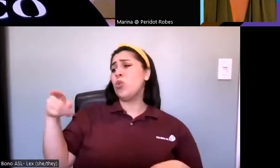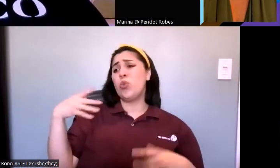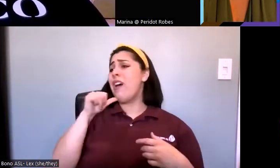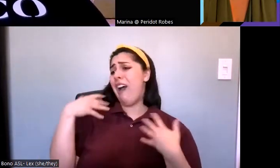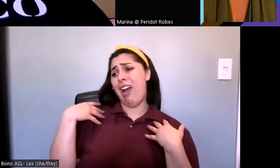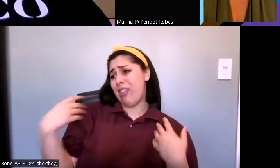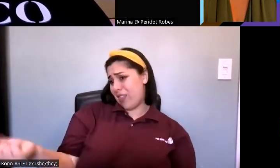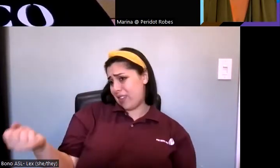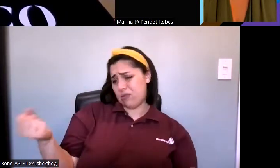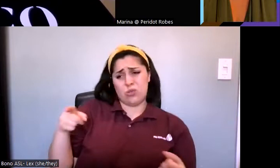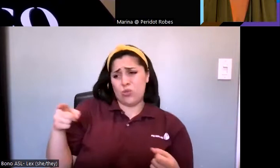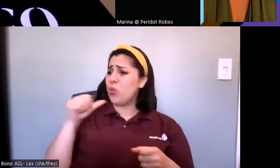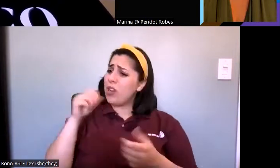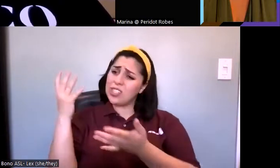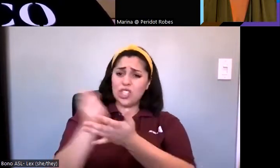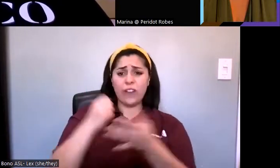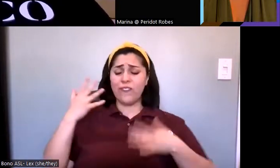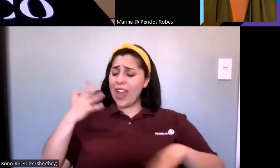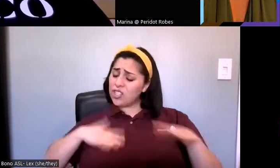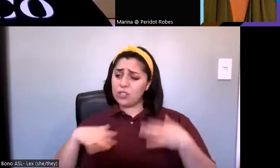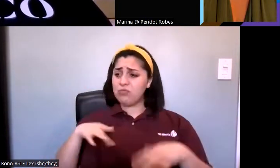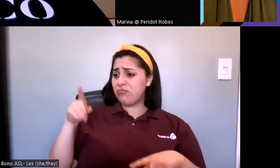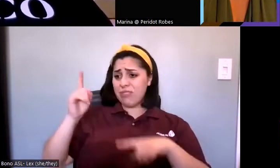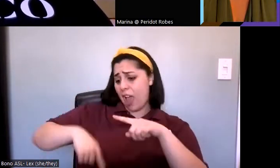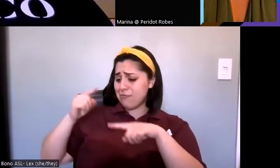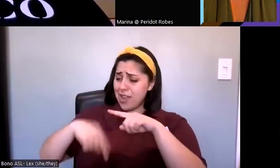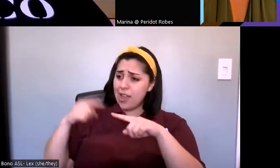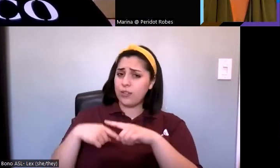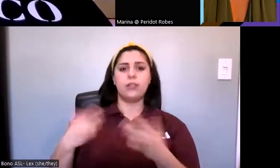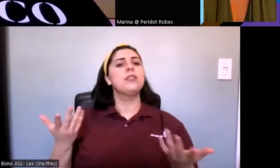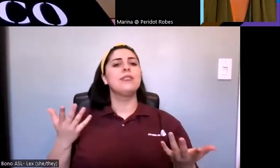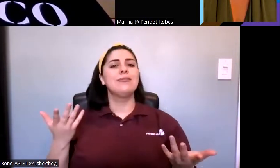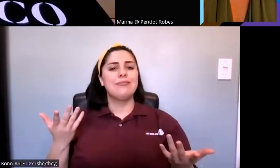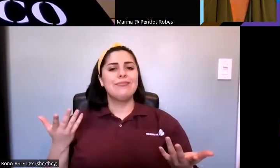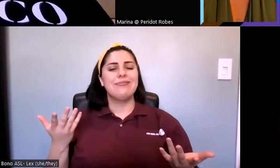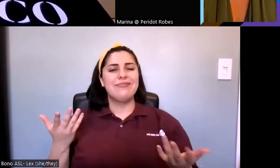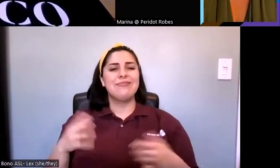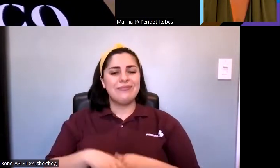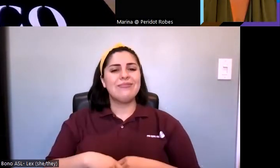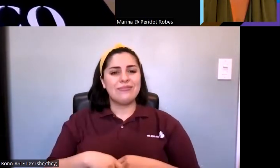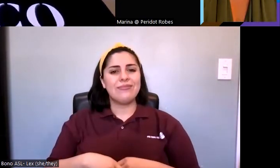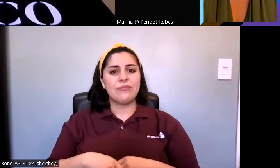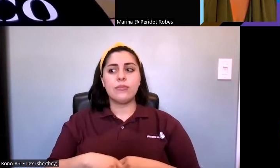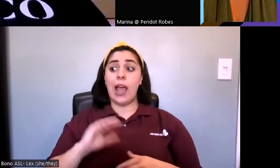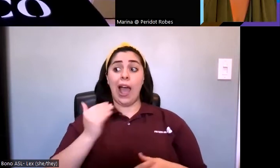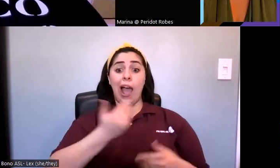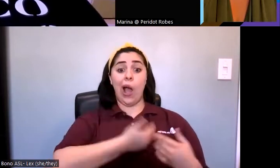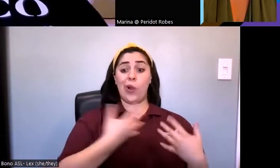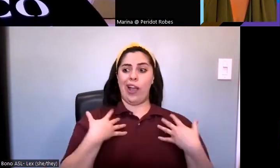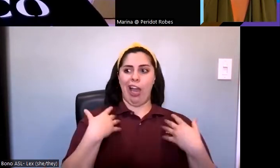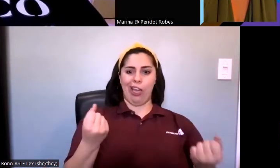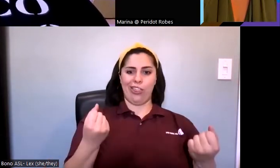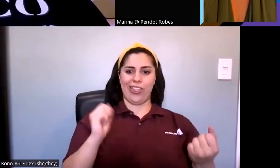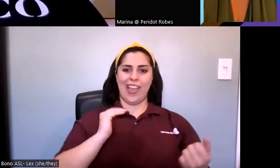unhealthy, you don't deserve fashion. You're not, you know, our value is dependent on, you know, our health, which should not be the